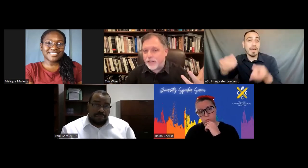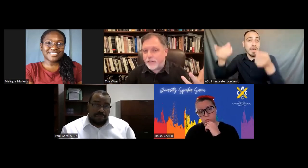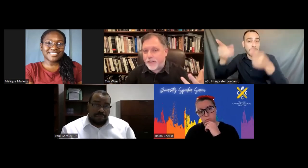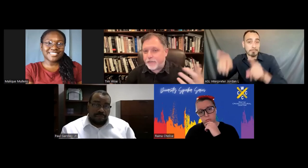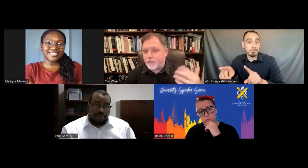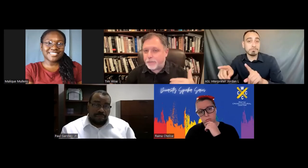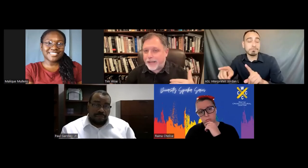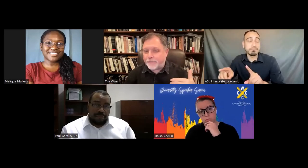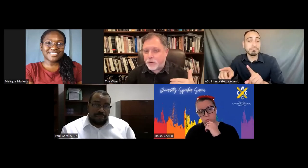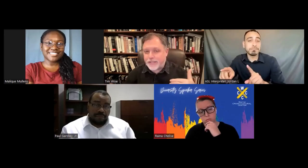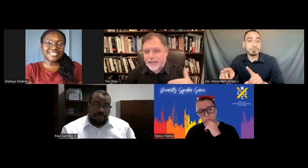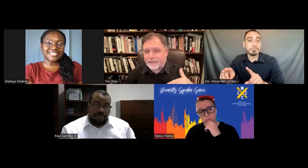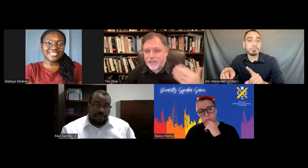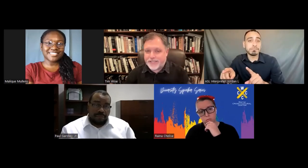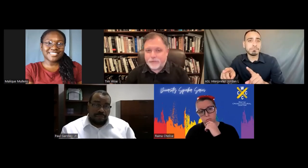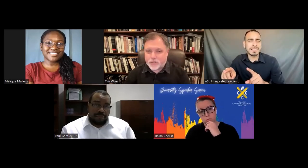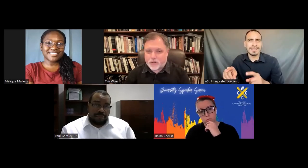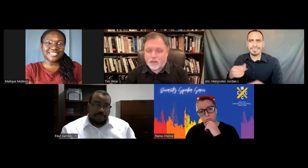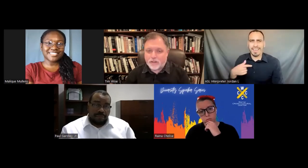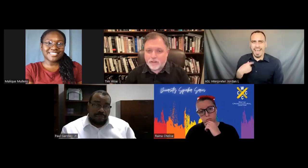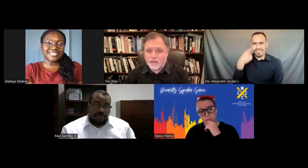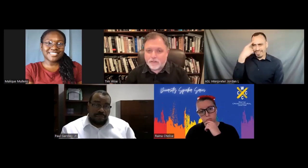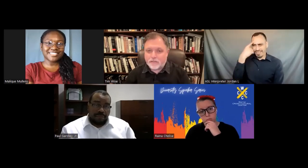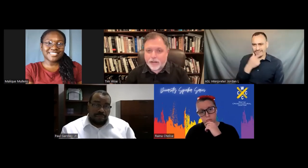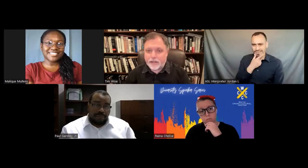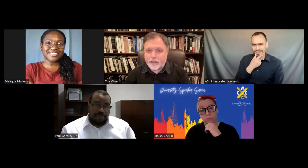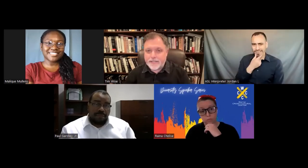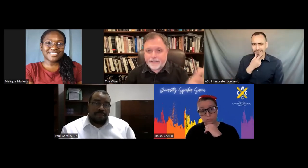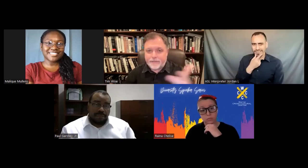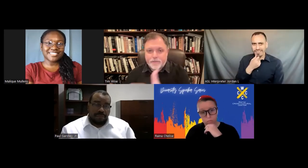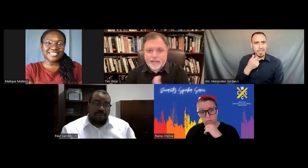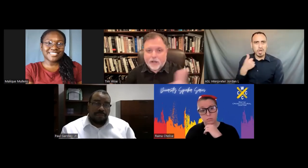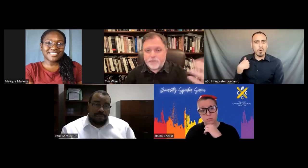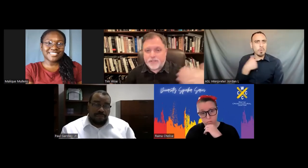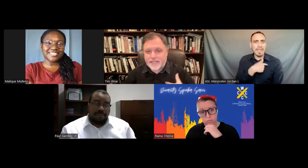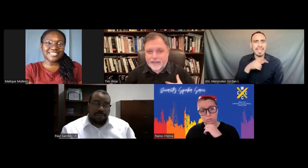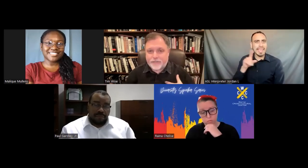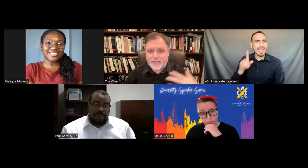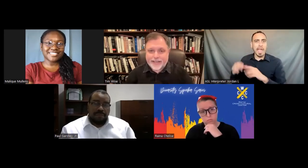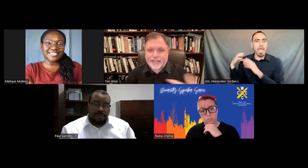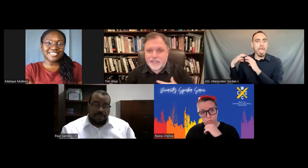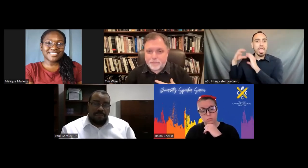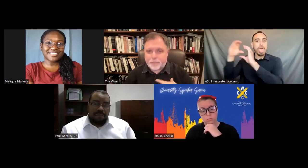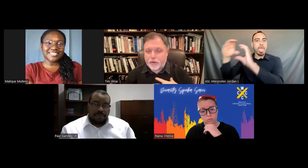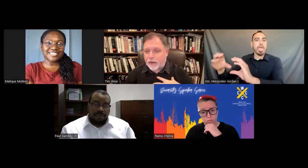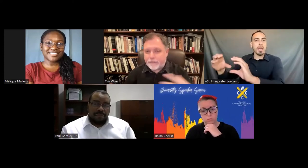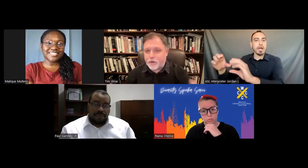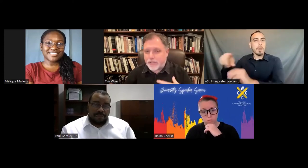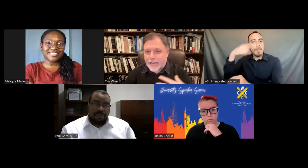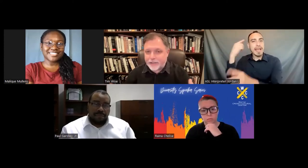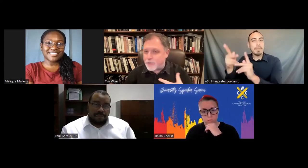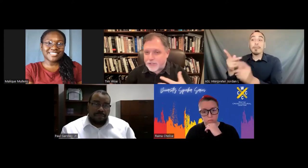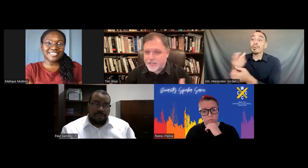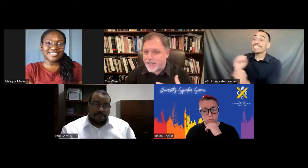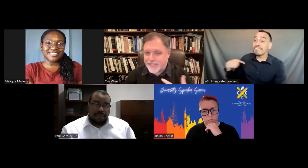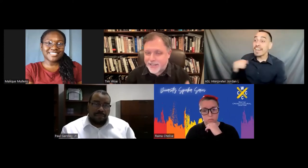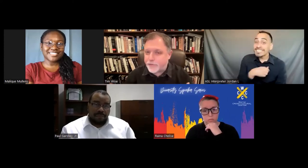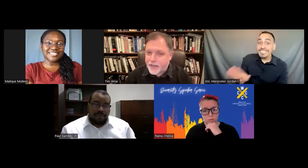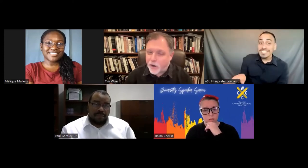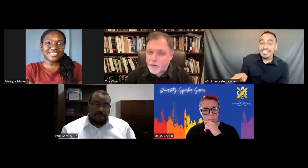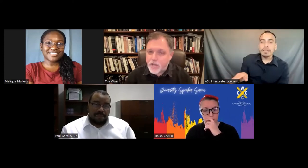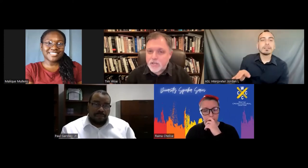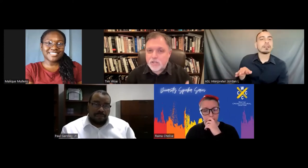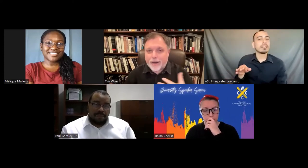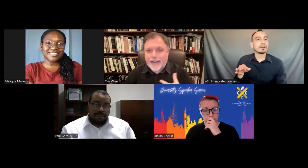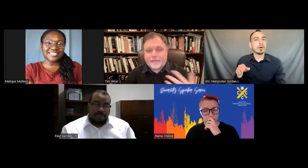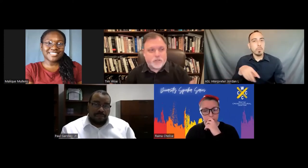not really fair for Black folks to have to save us all, right? Save themselves and save us. Like, at some point, white folks got to do some of that